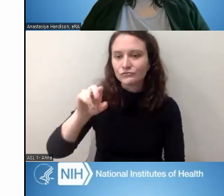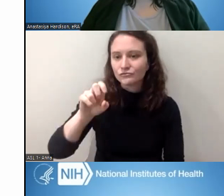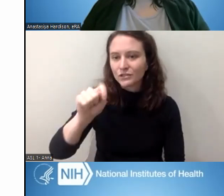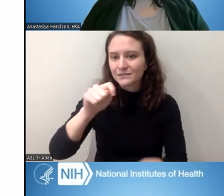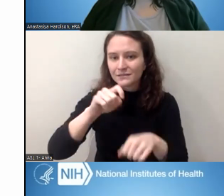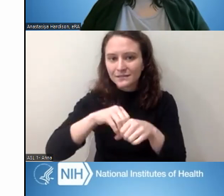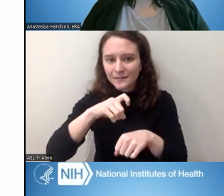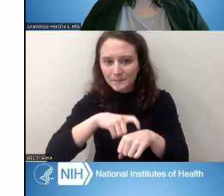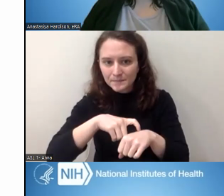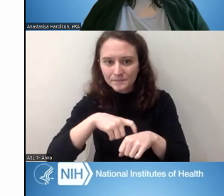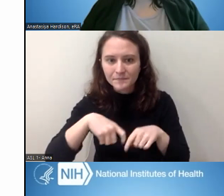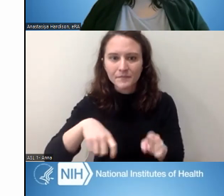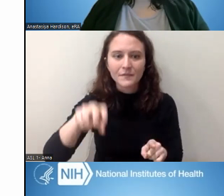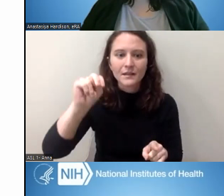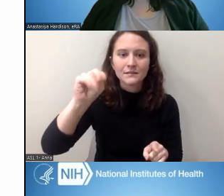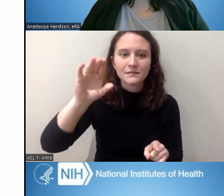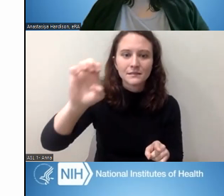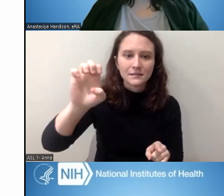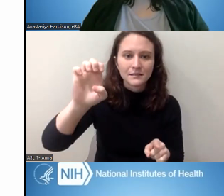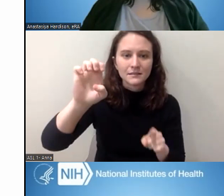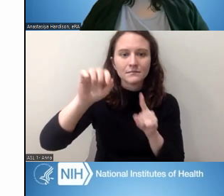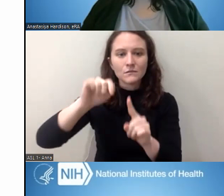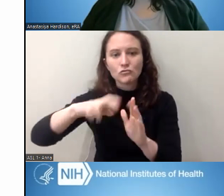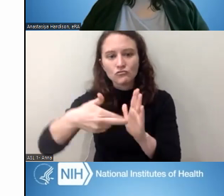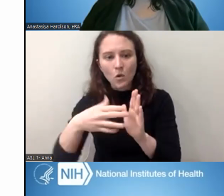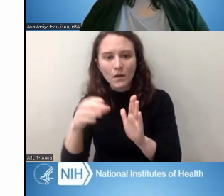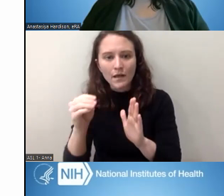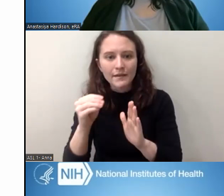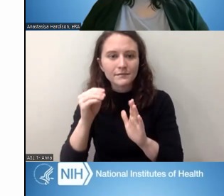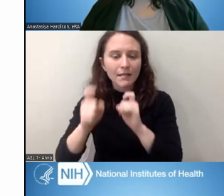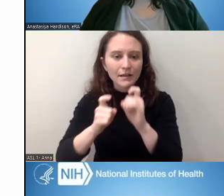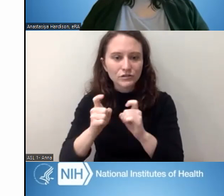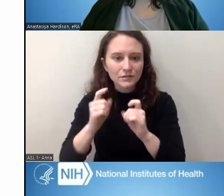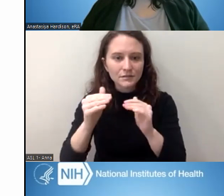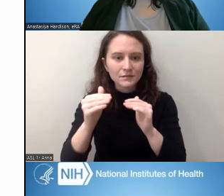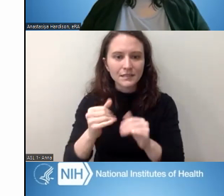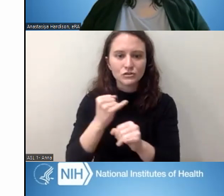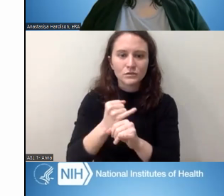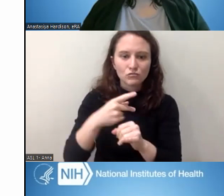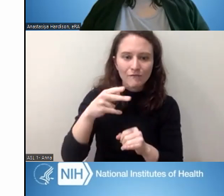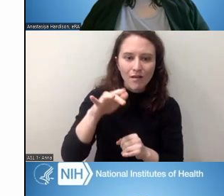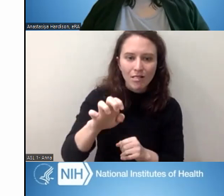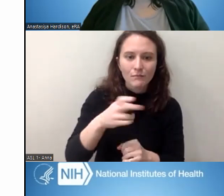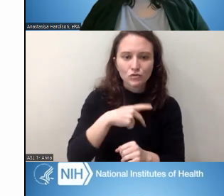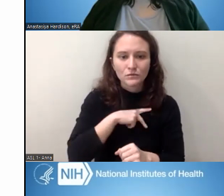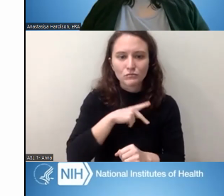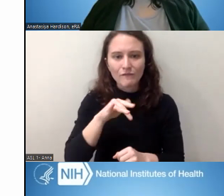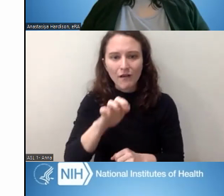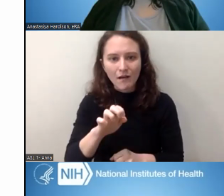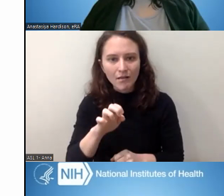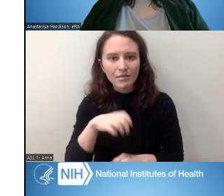institution profile, roles and delegations within eRA Commons, no-cost extensions, administrative supplements,